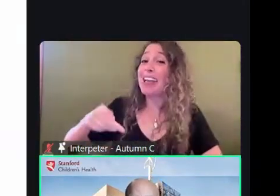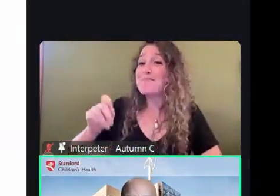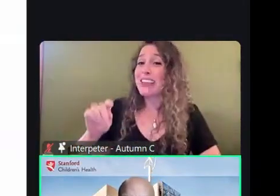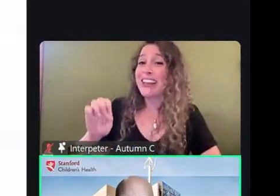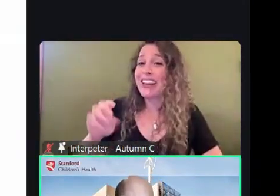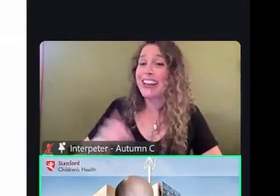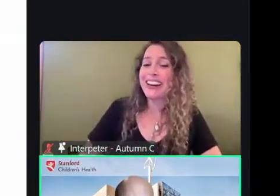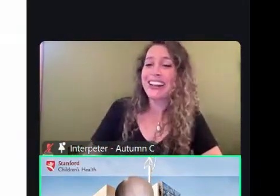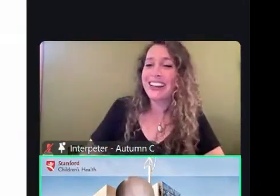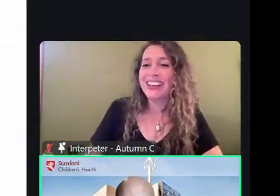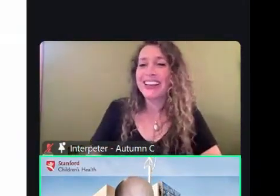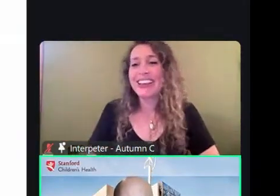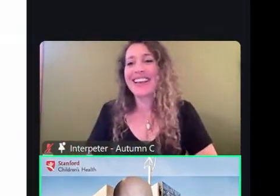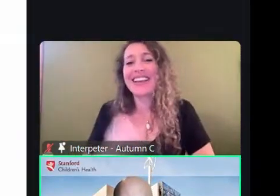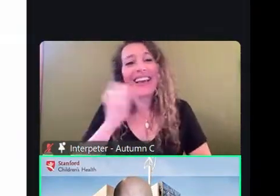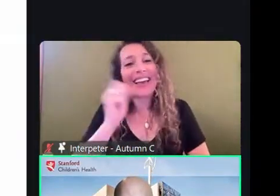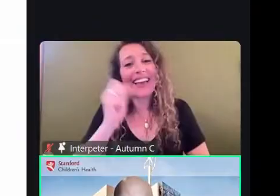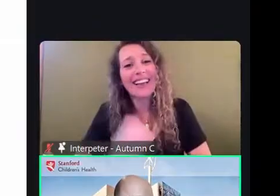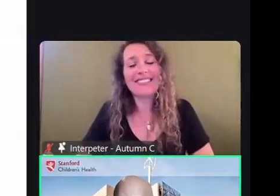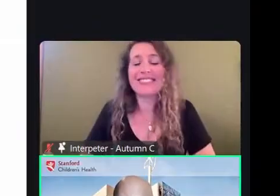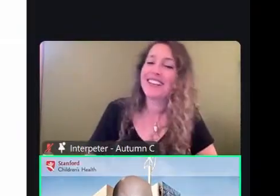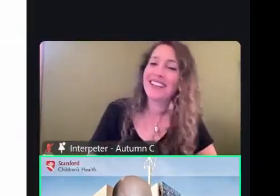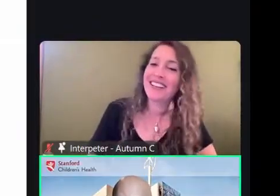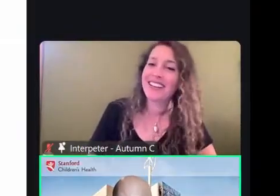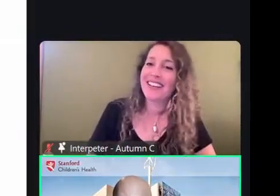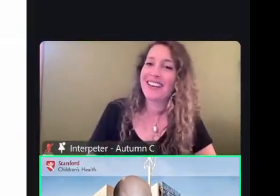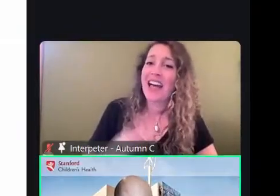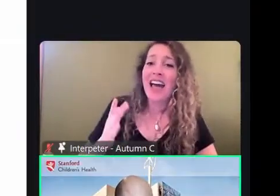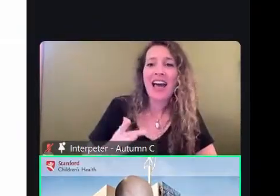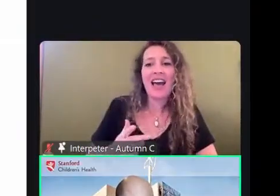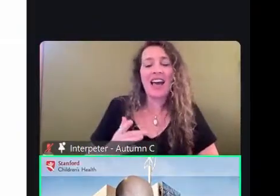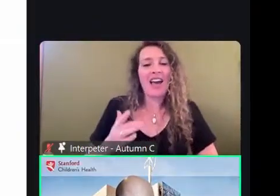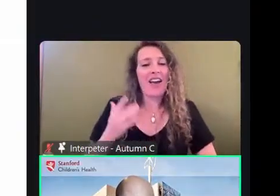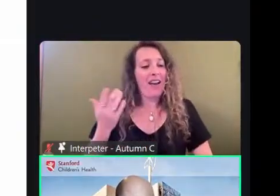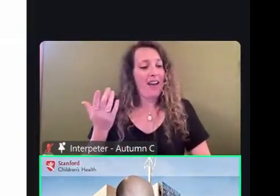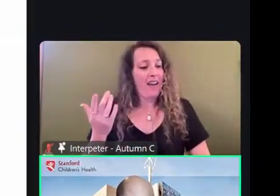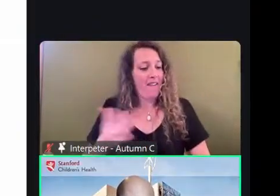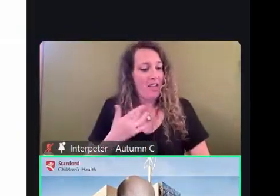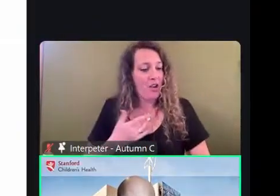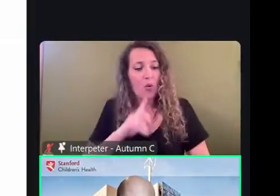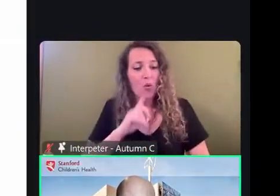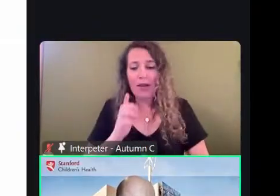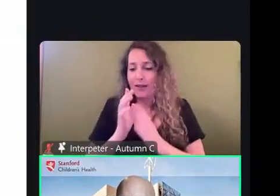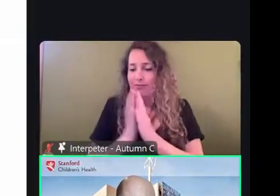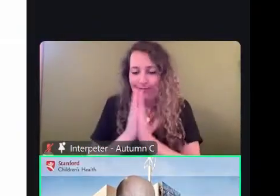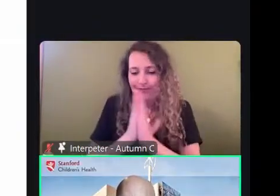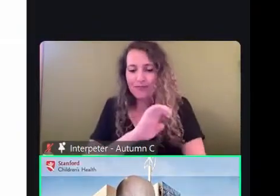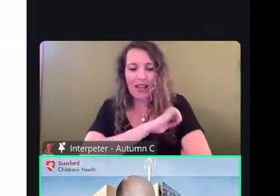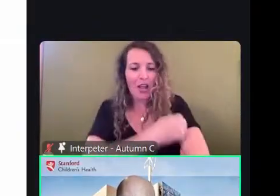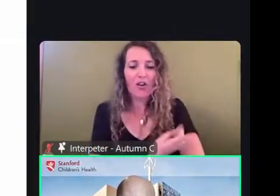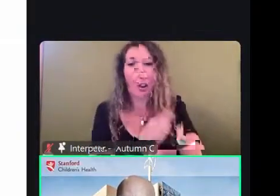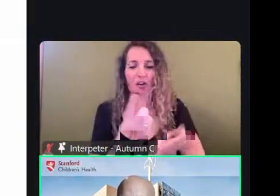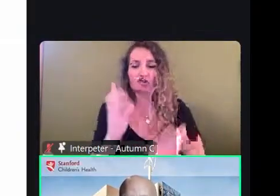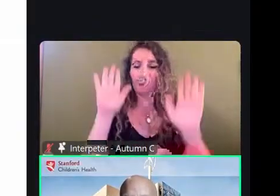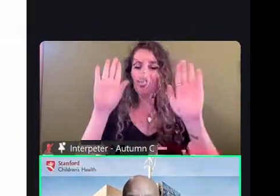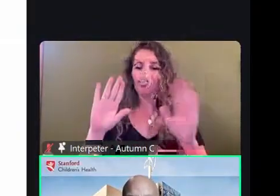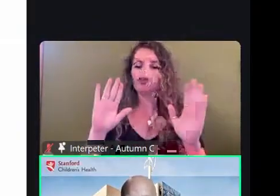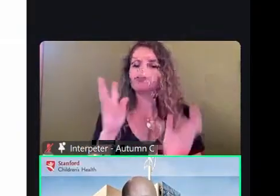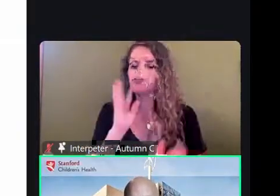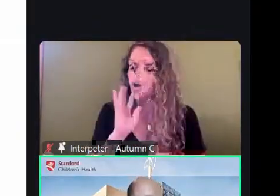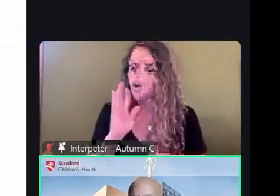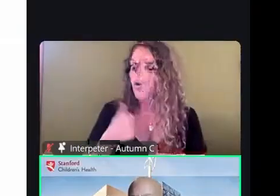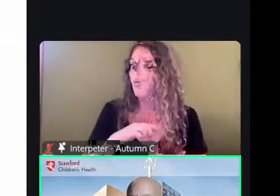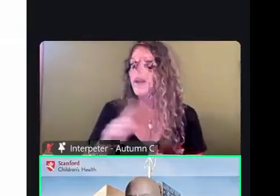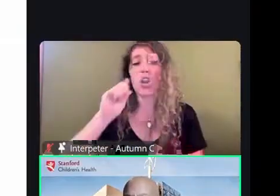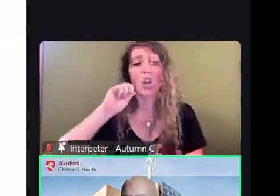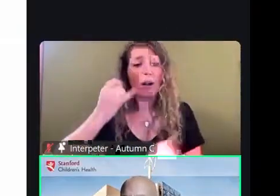right. Yes. Yeah, I feel just so energized by the amazing talks that we've heard today, the